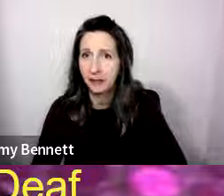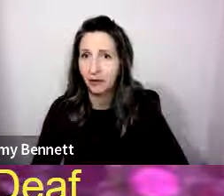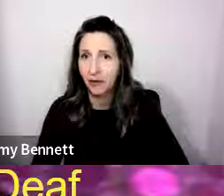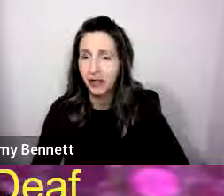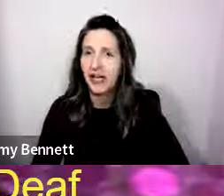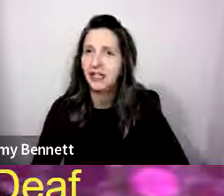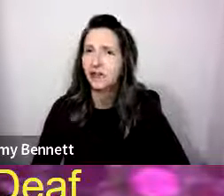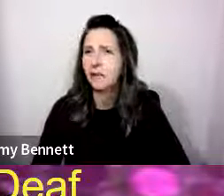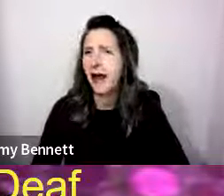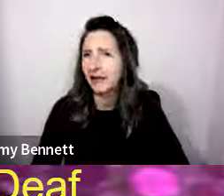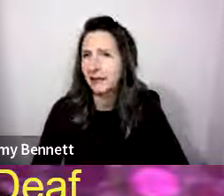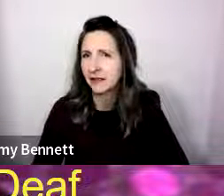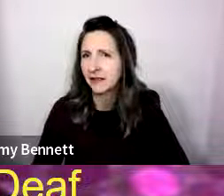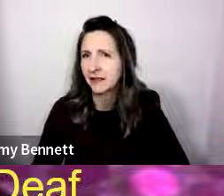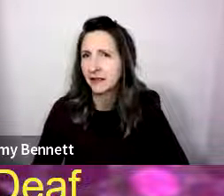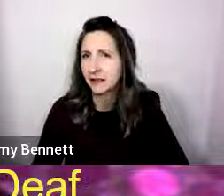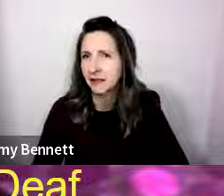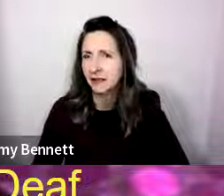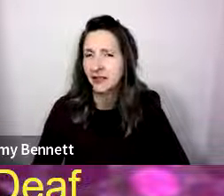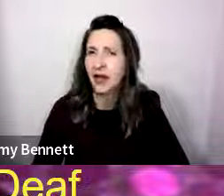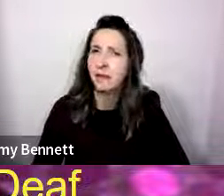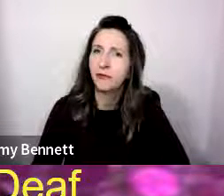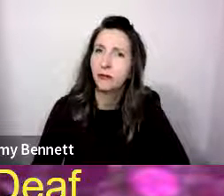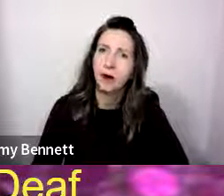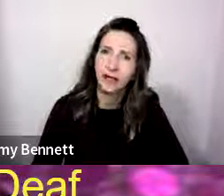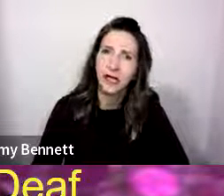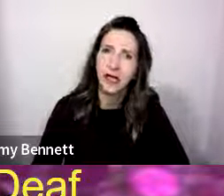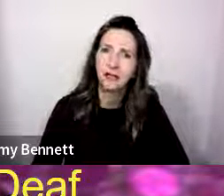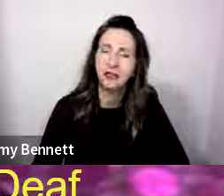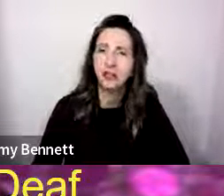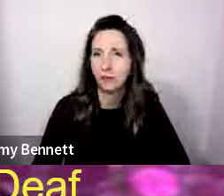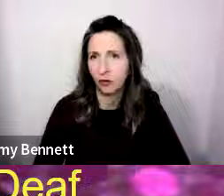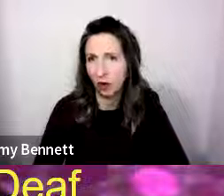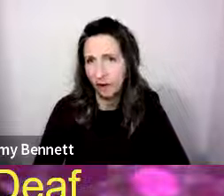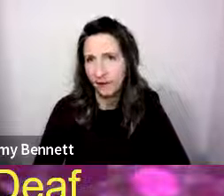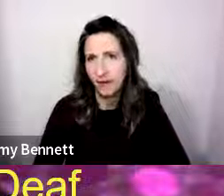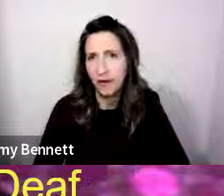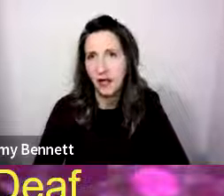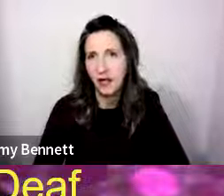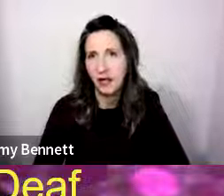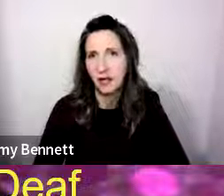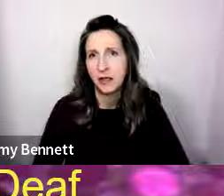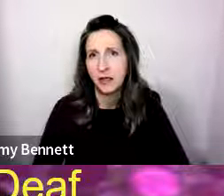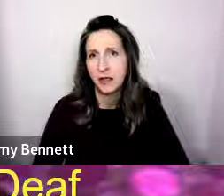to the temple. It's for the mask. So M for Mardi and G for Gras.